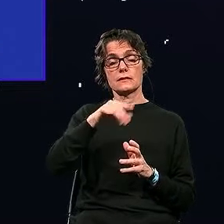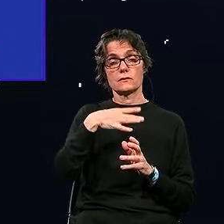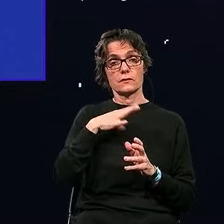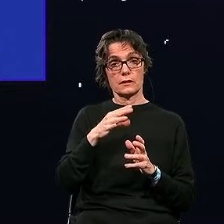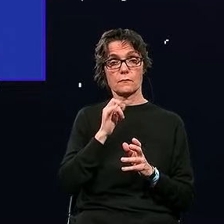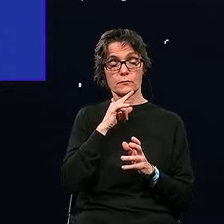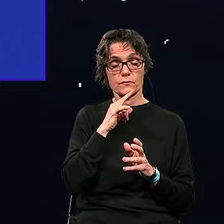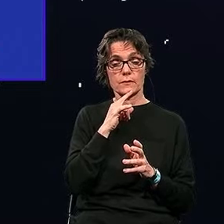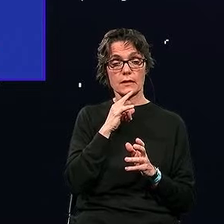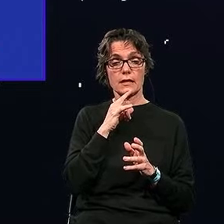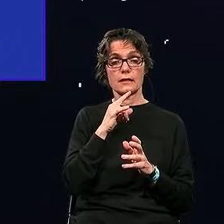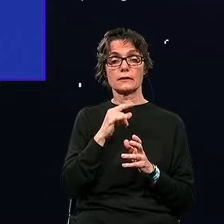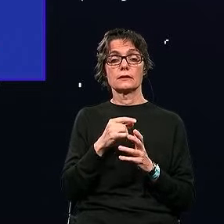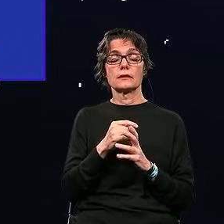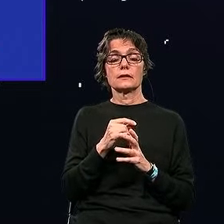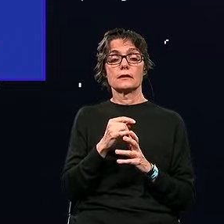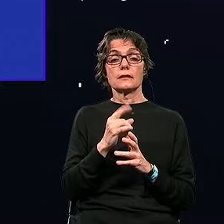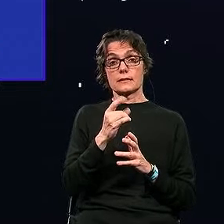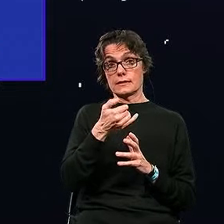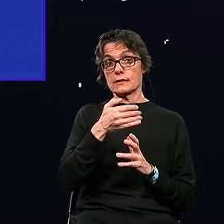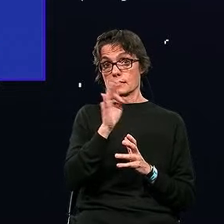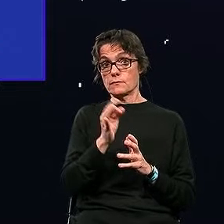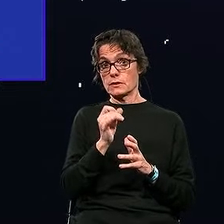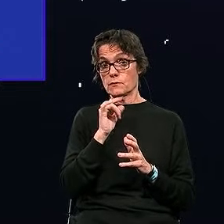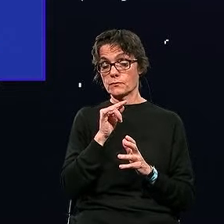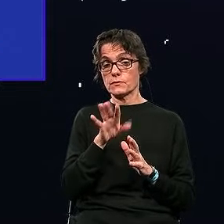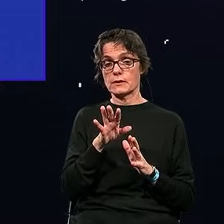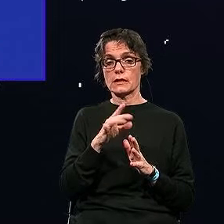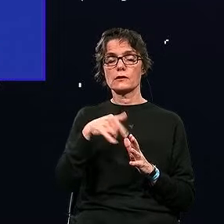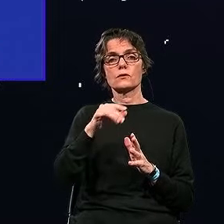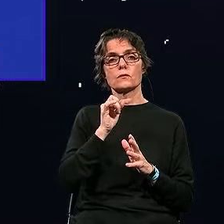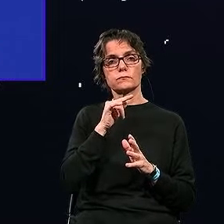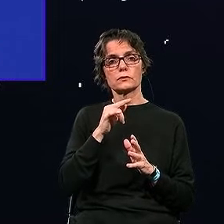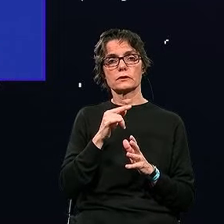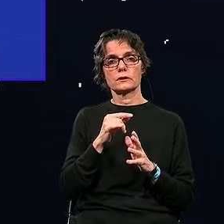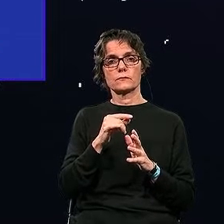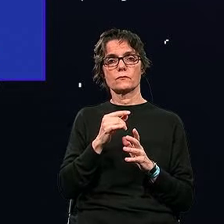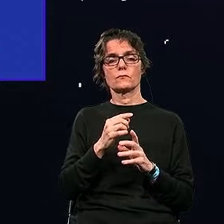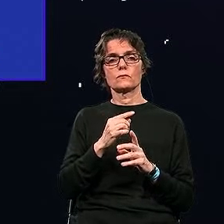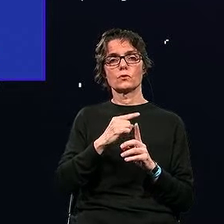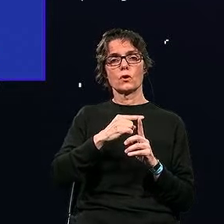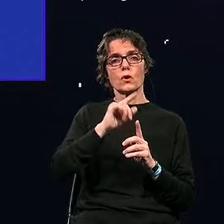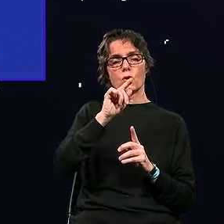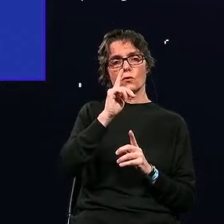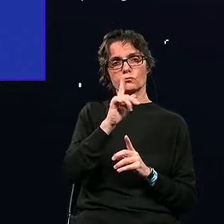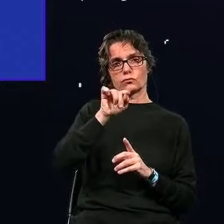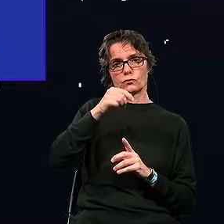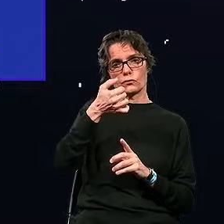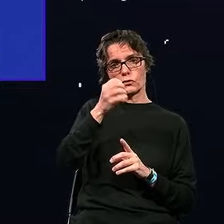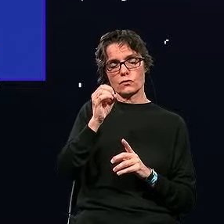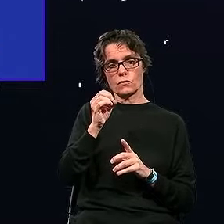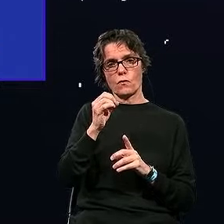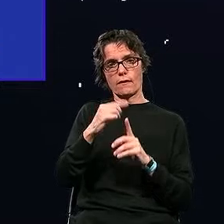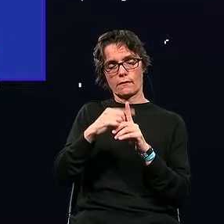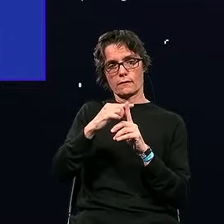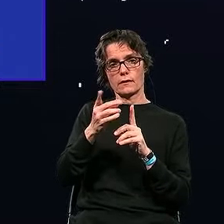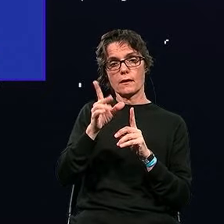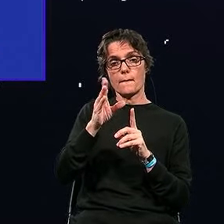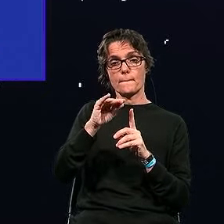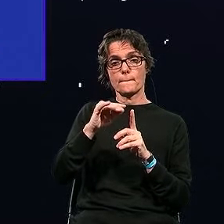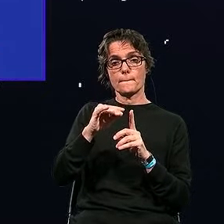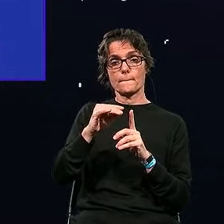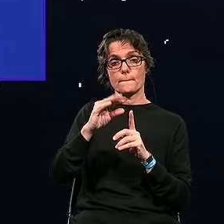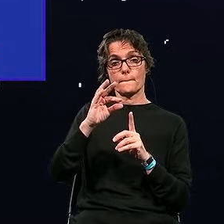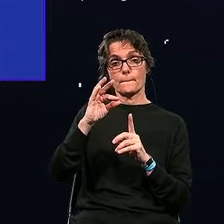a 67% chance that we can stay within 1.5 degrees, then we can emit another